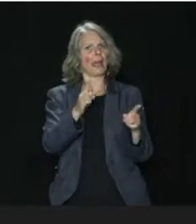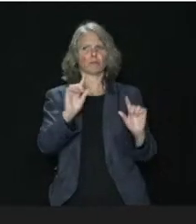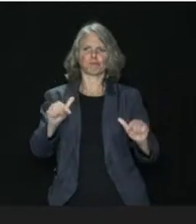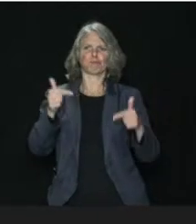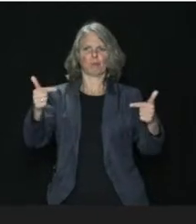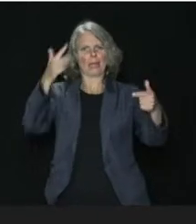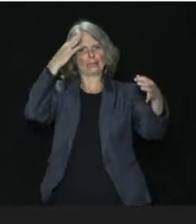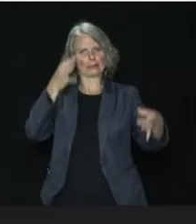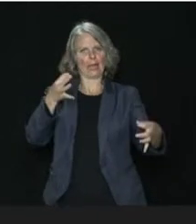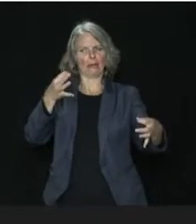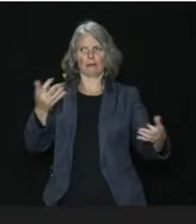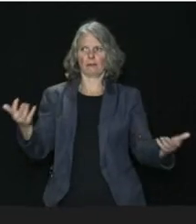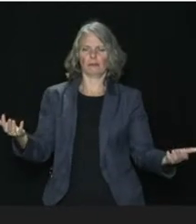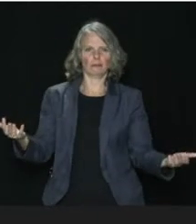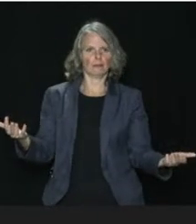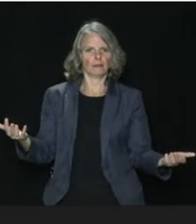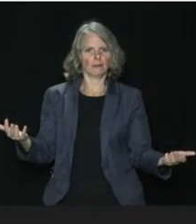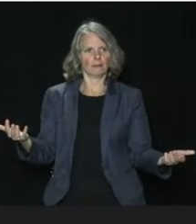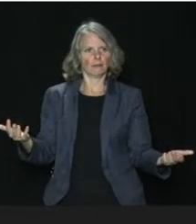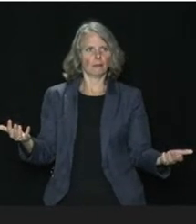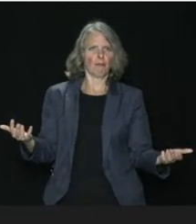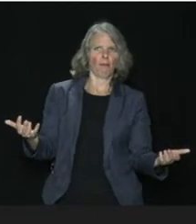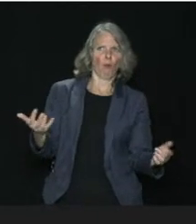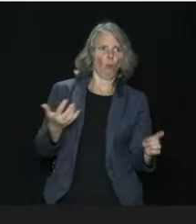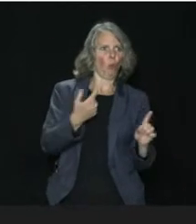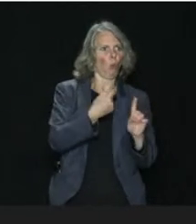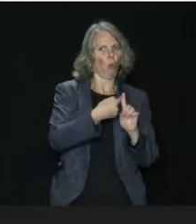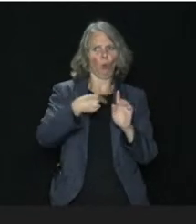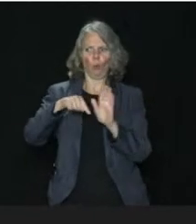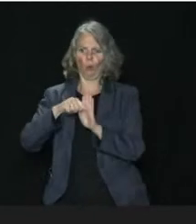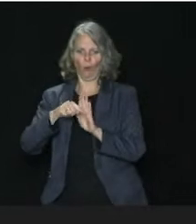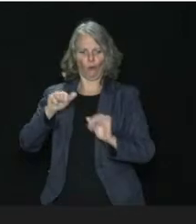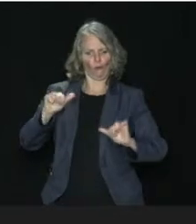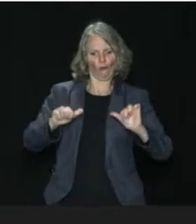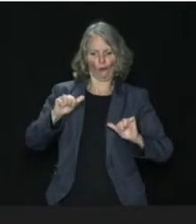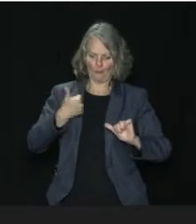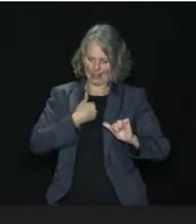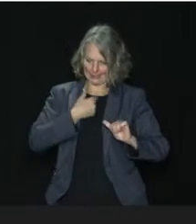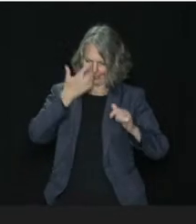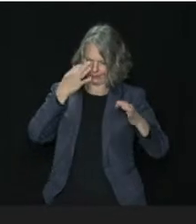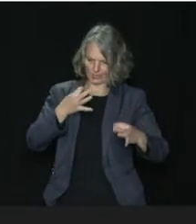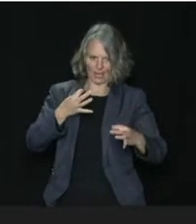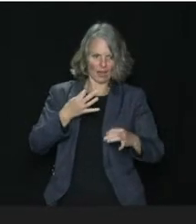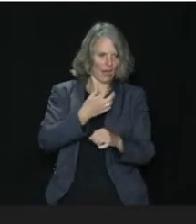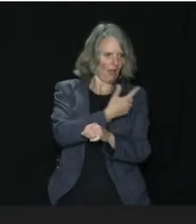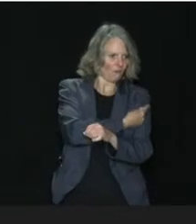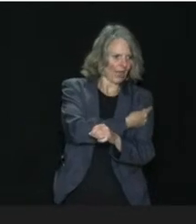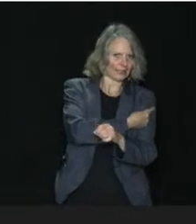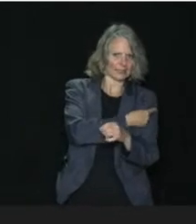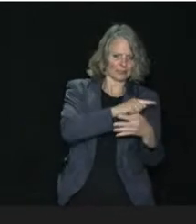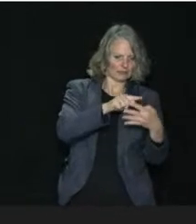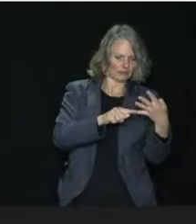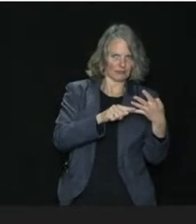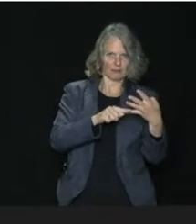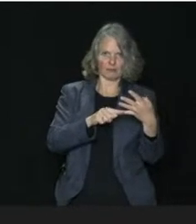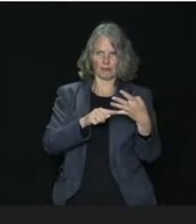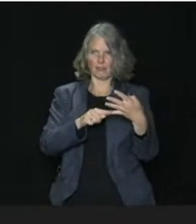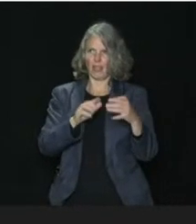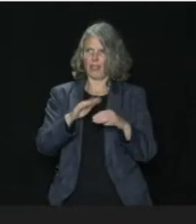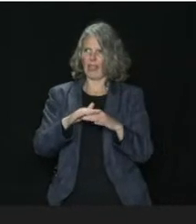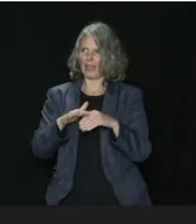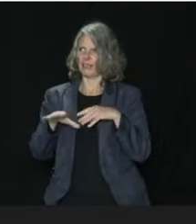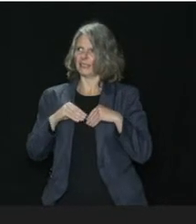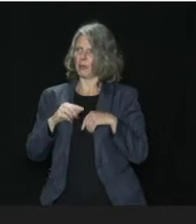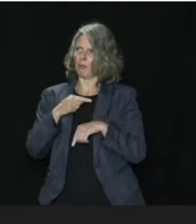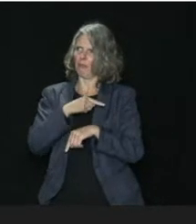whether it's the advantages of being vaccinated with X vaccine is better than taking Y. So